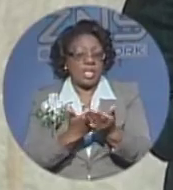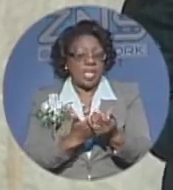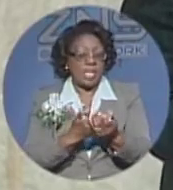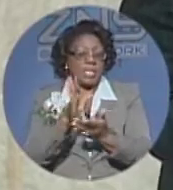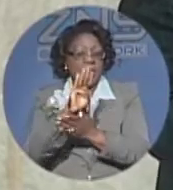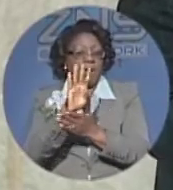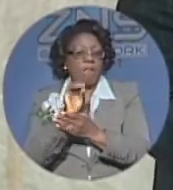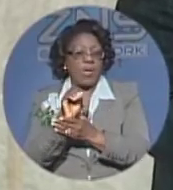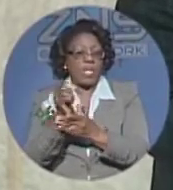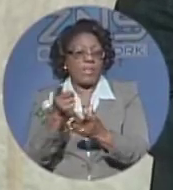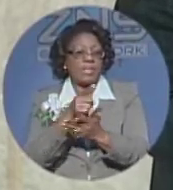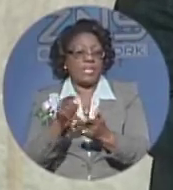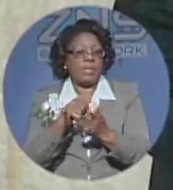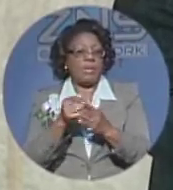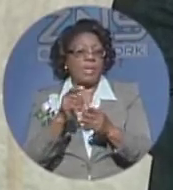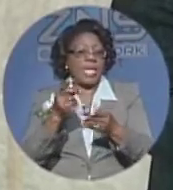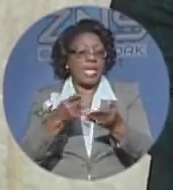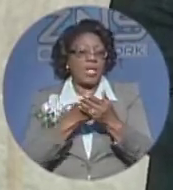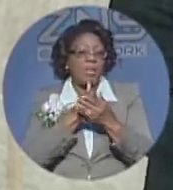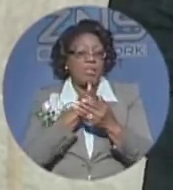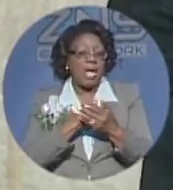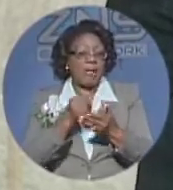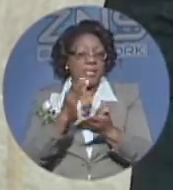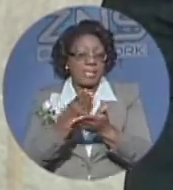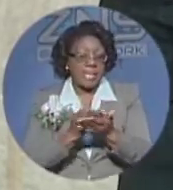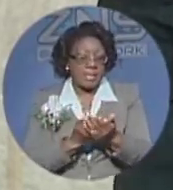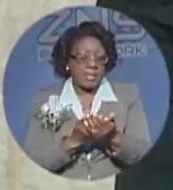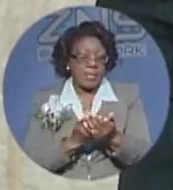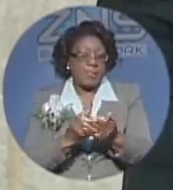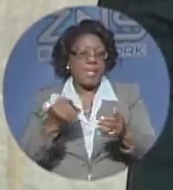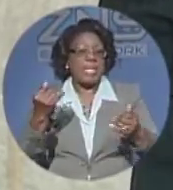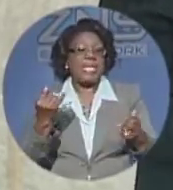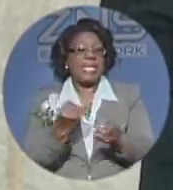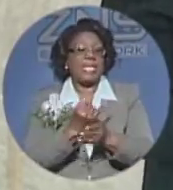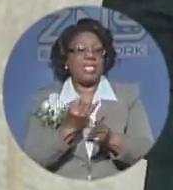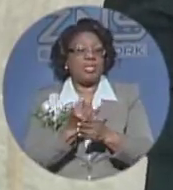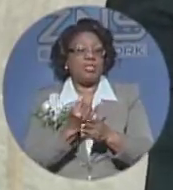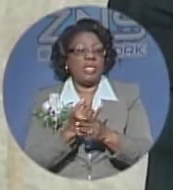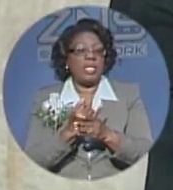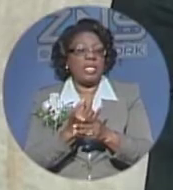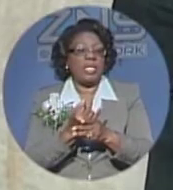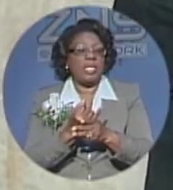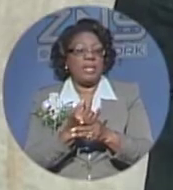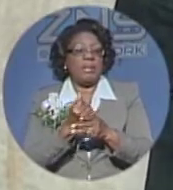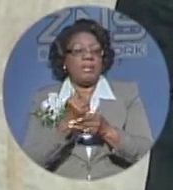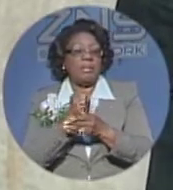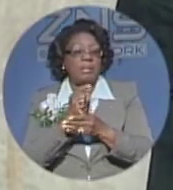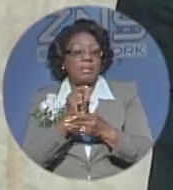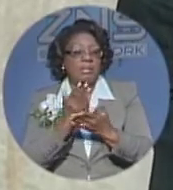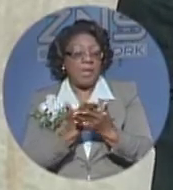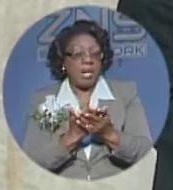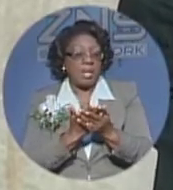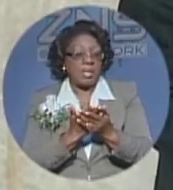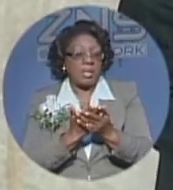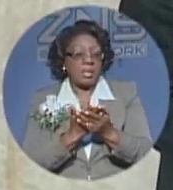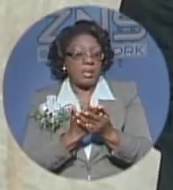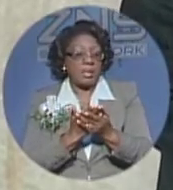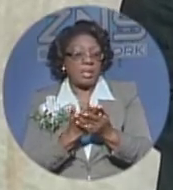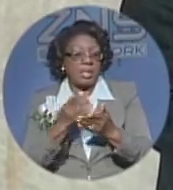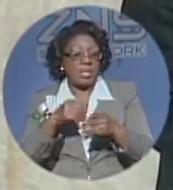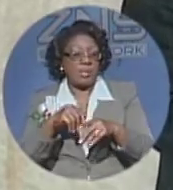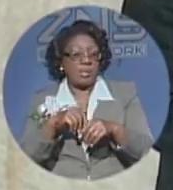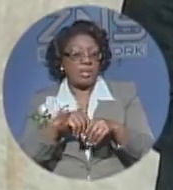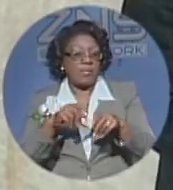in the private shareholding. We think the industry structure, as Mike would have touched on earlier, in terms